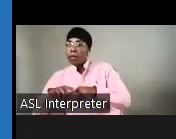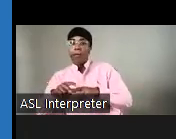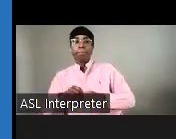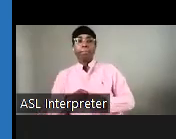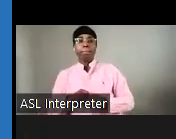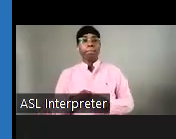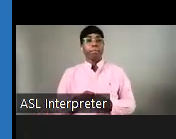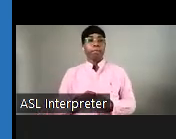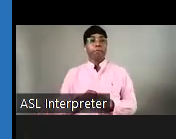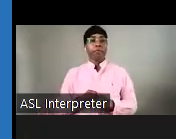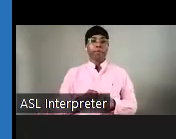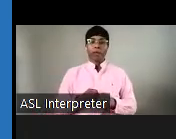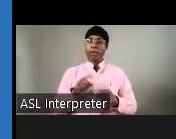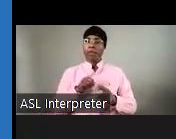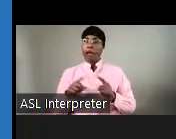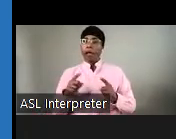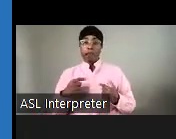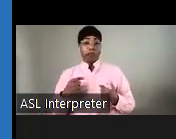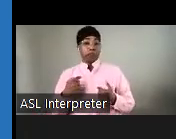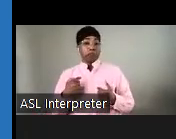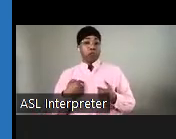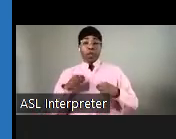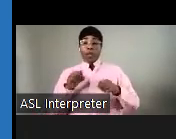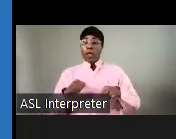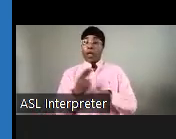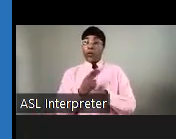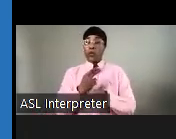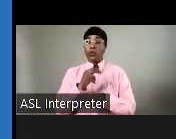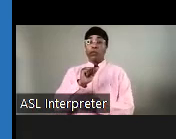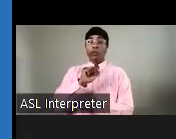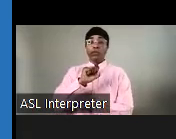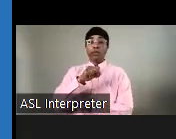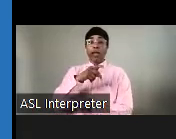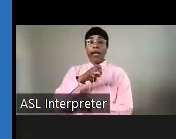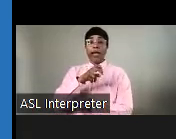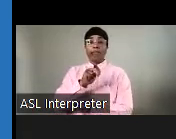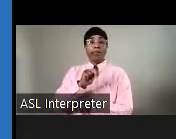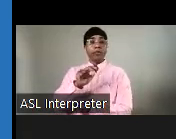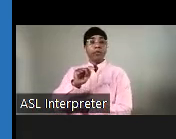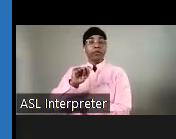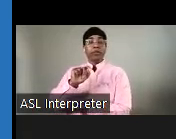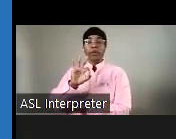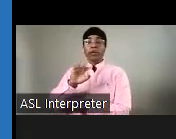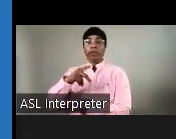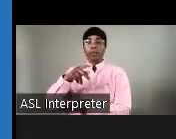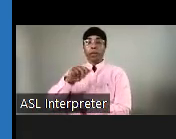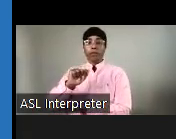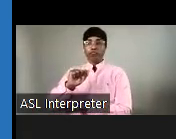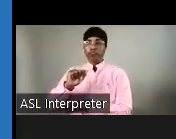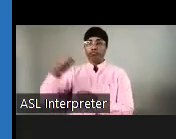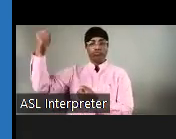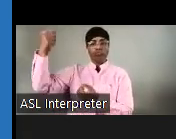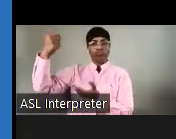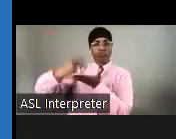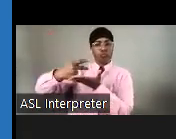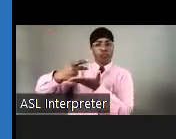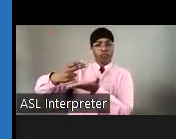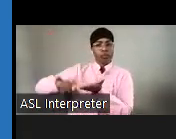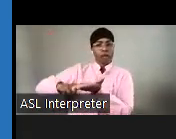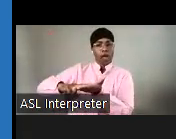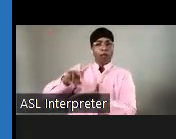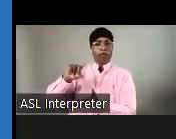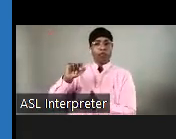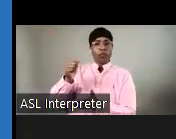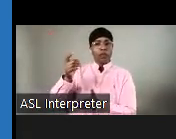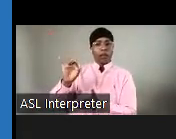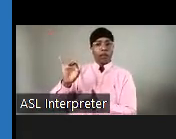we can use the aspen TFPA. It was approved and signed in 2018. And if you look at the